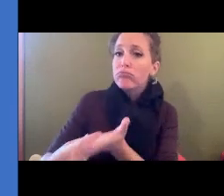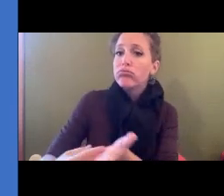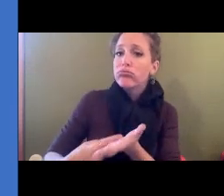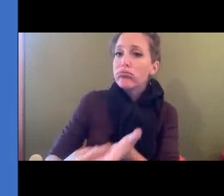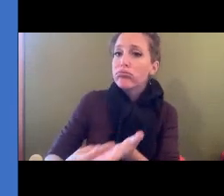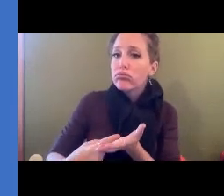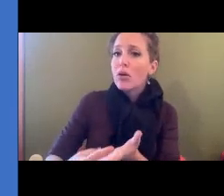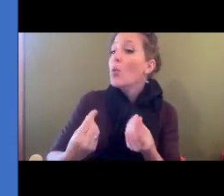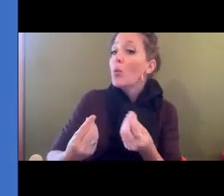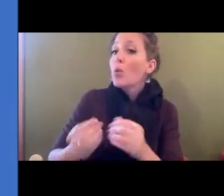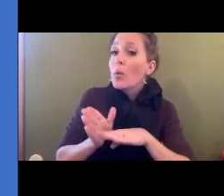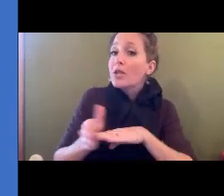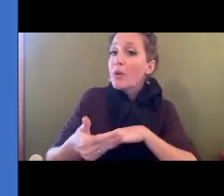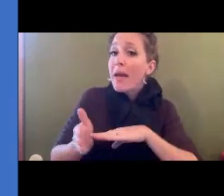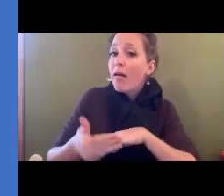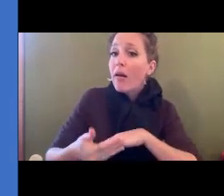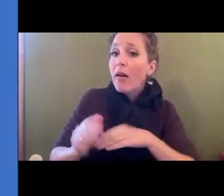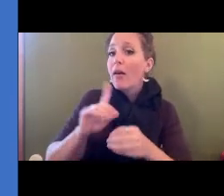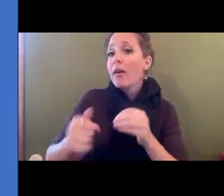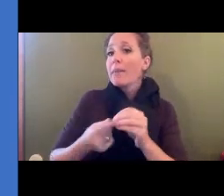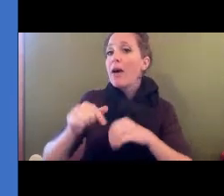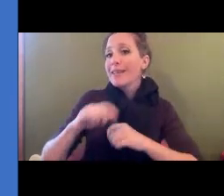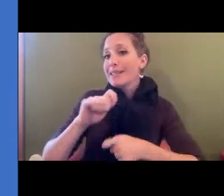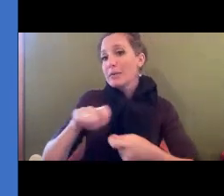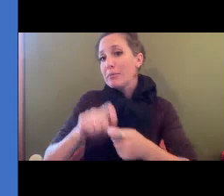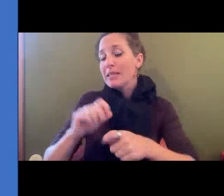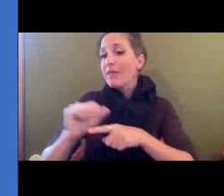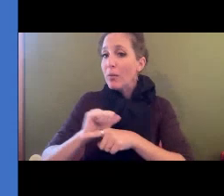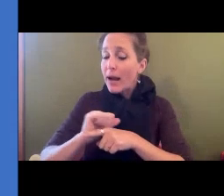in Jamaica about this particular practice?